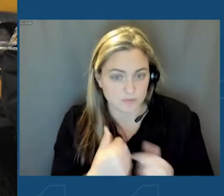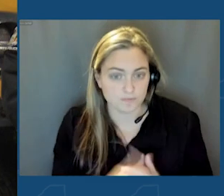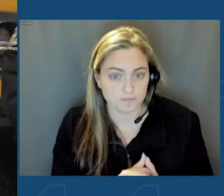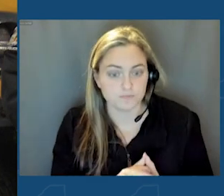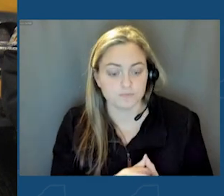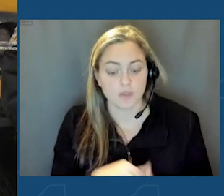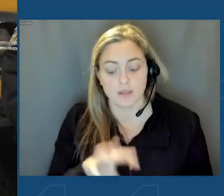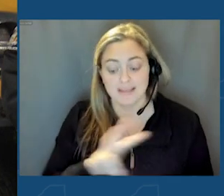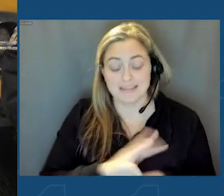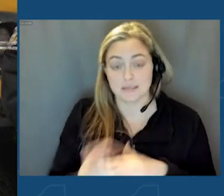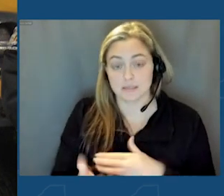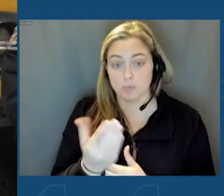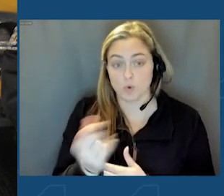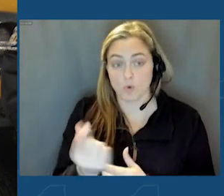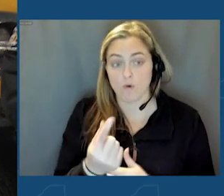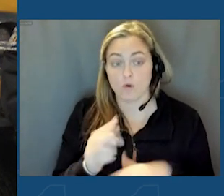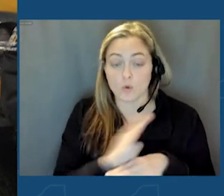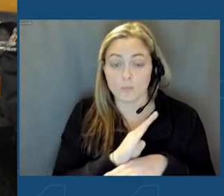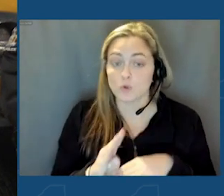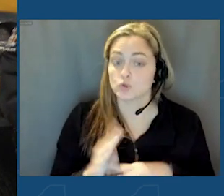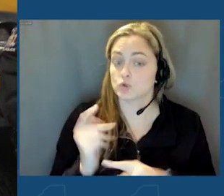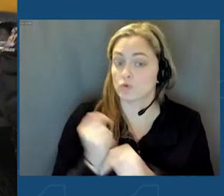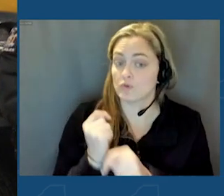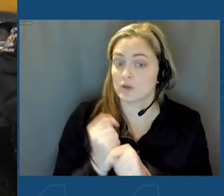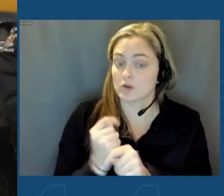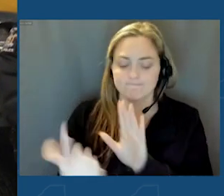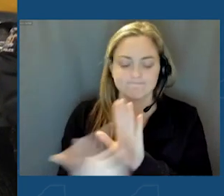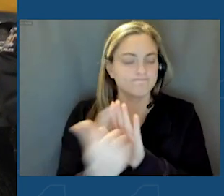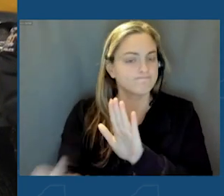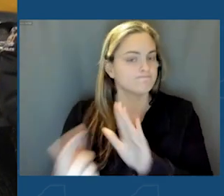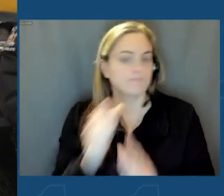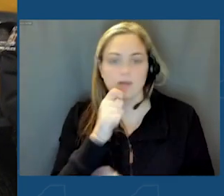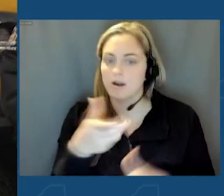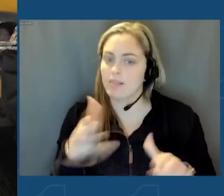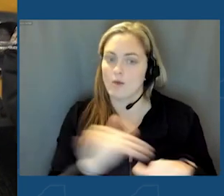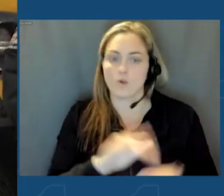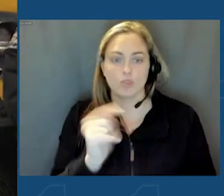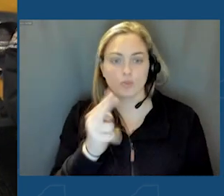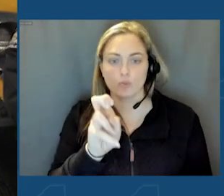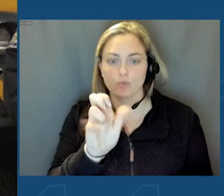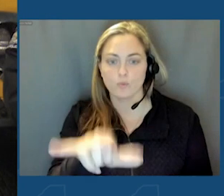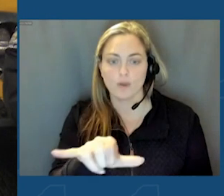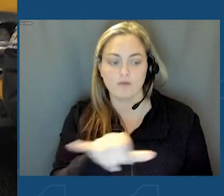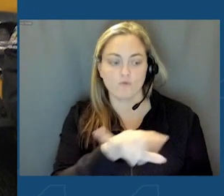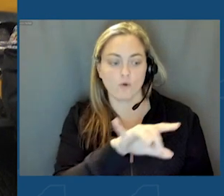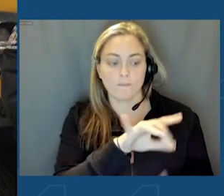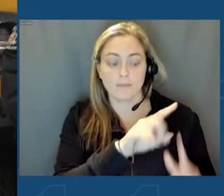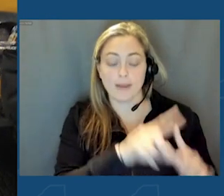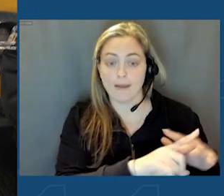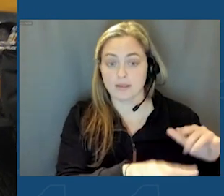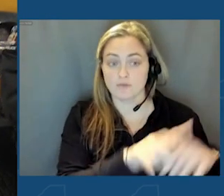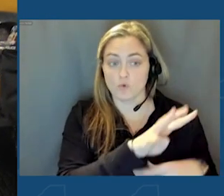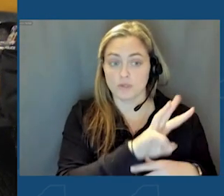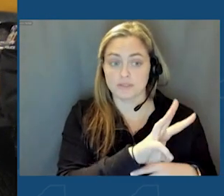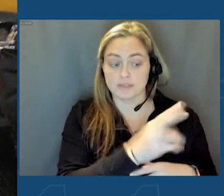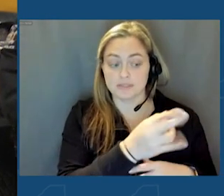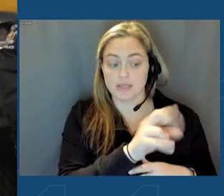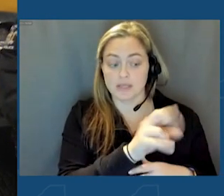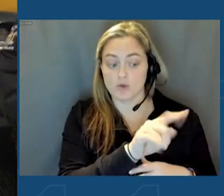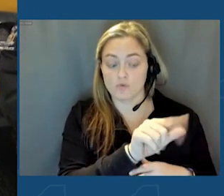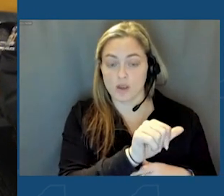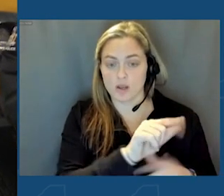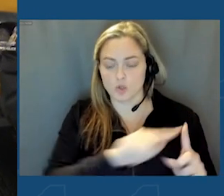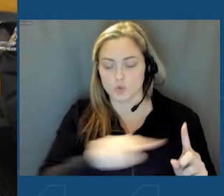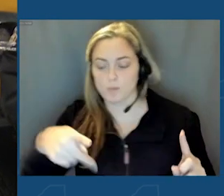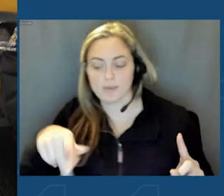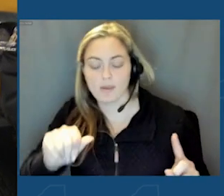of 6 a.m today all commercial vehicles are banned from New York State Thruway from exit 46 in Henrietta to the Pennsylvania border